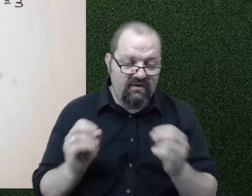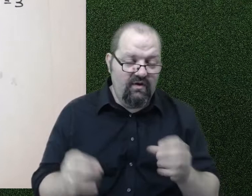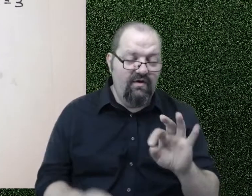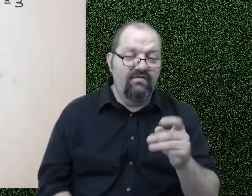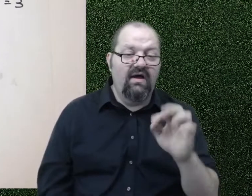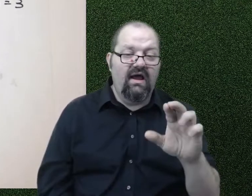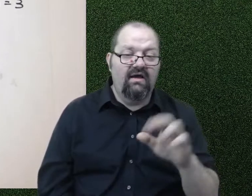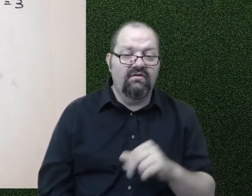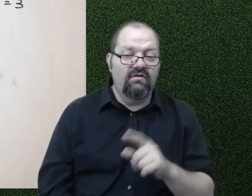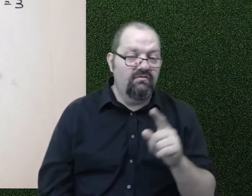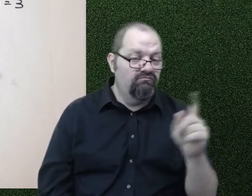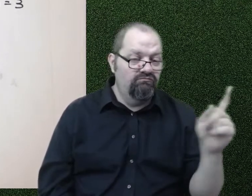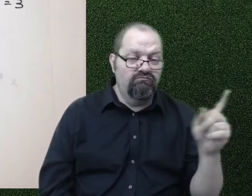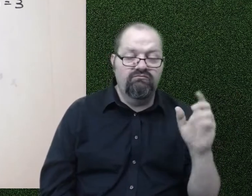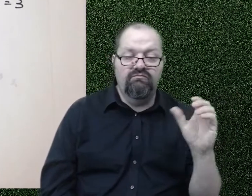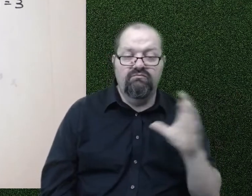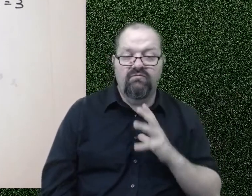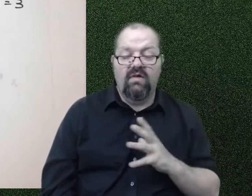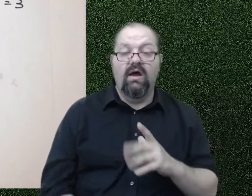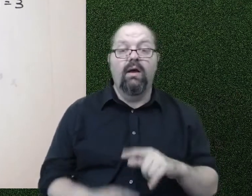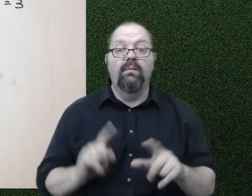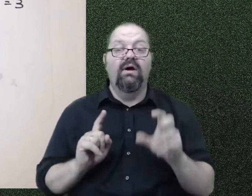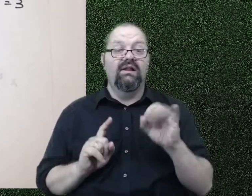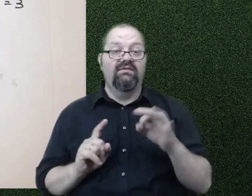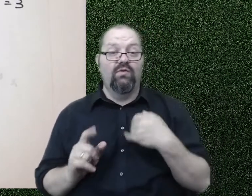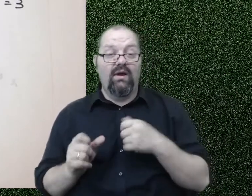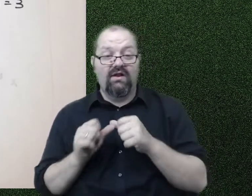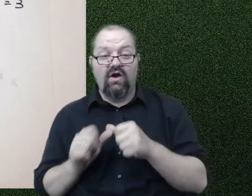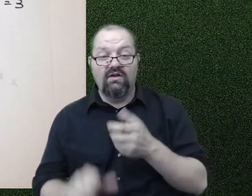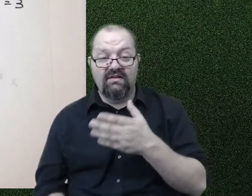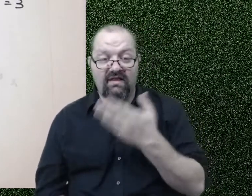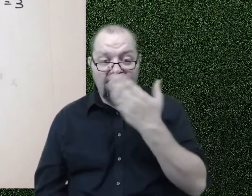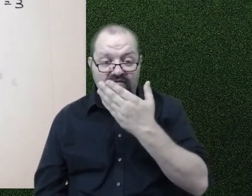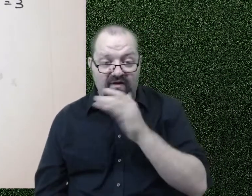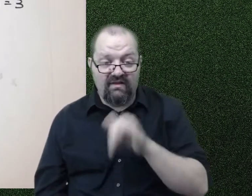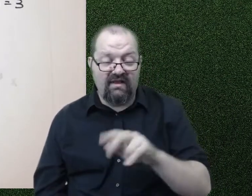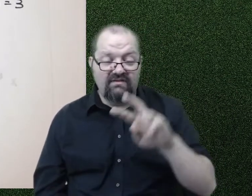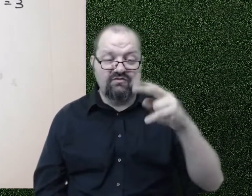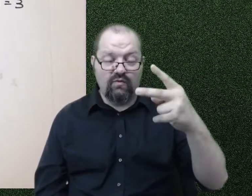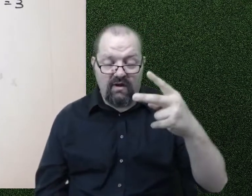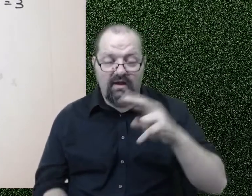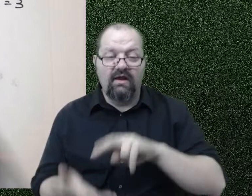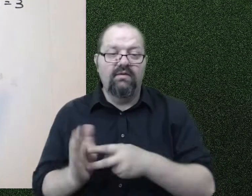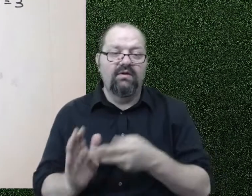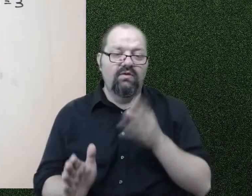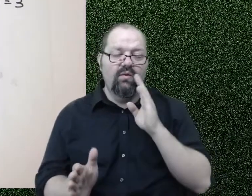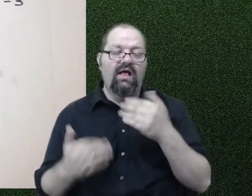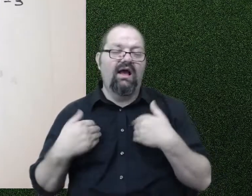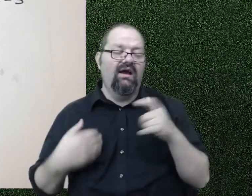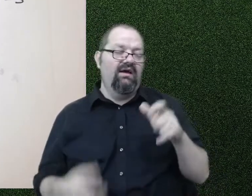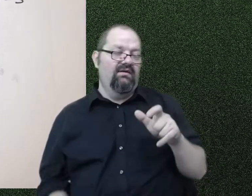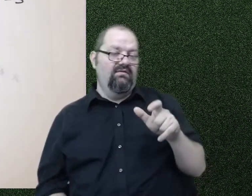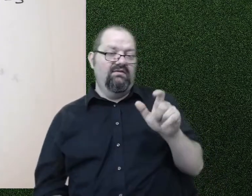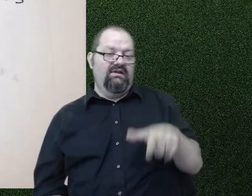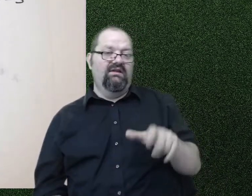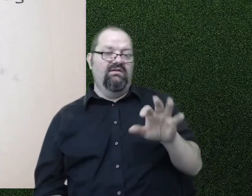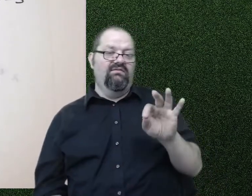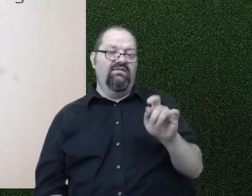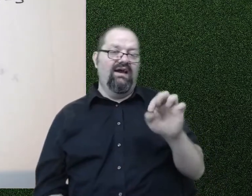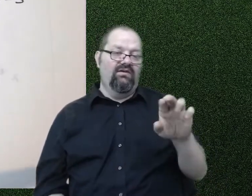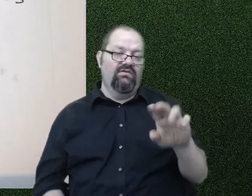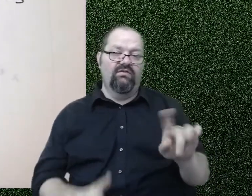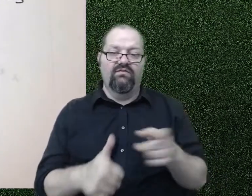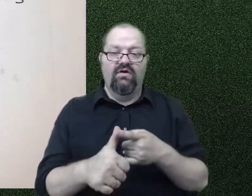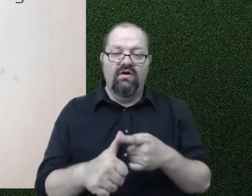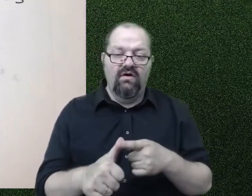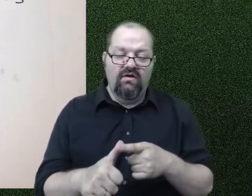don't have to factor anything out. But if there were constants here, constants in front of those squared variables, you'd have to factor first before you do this. This